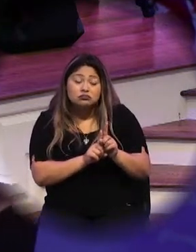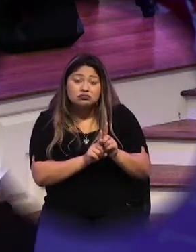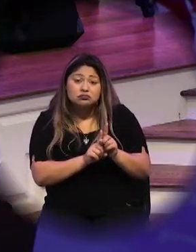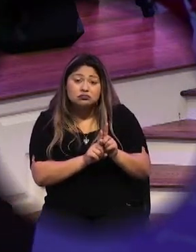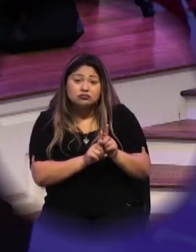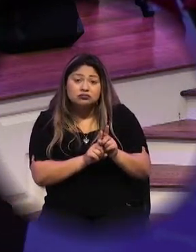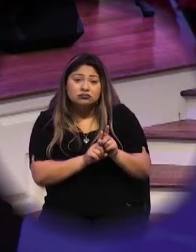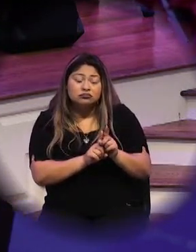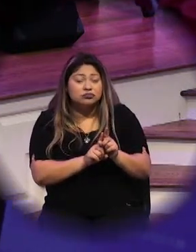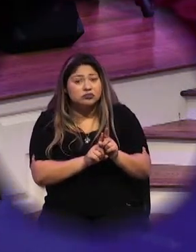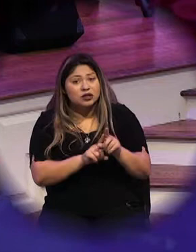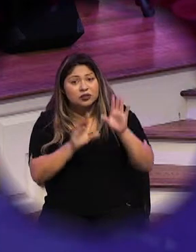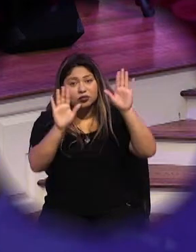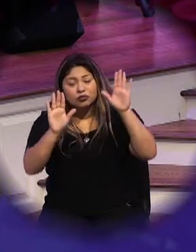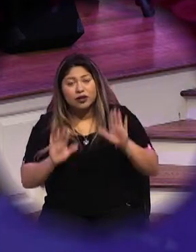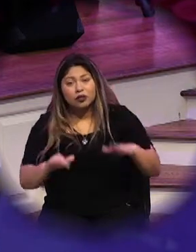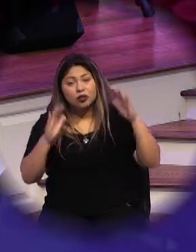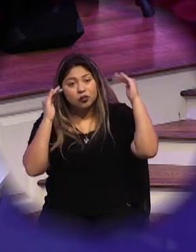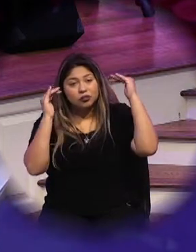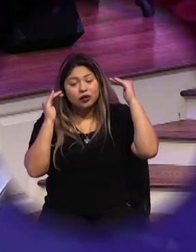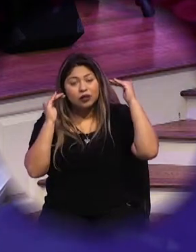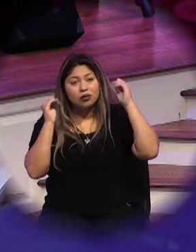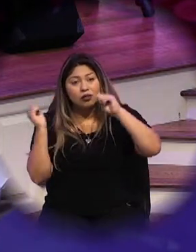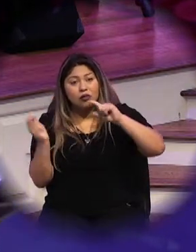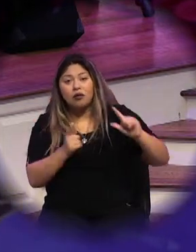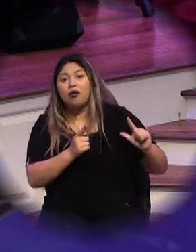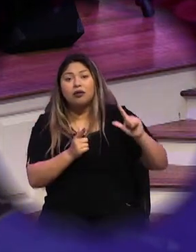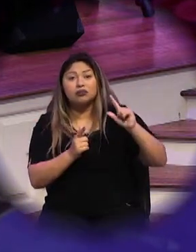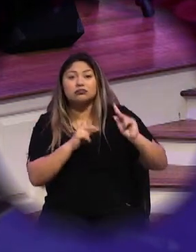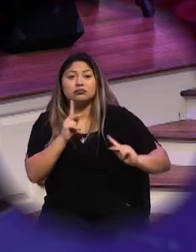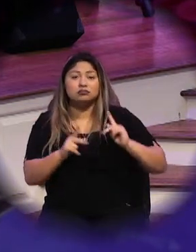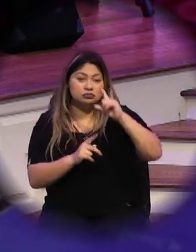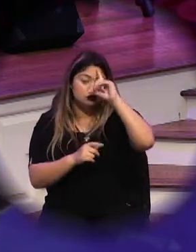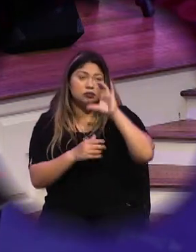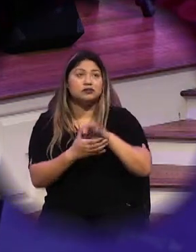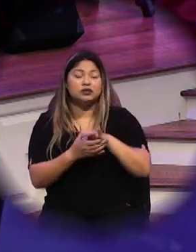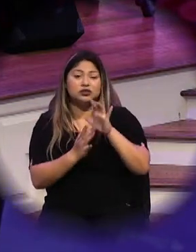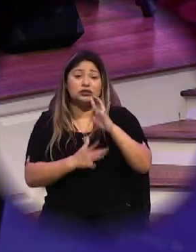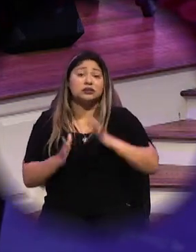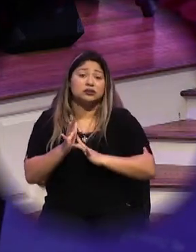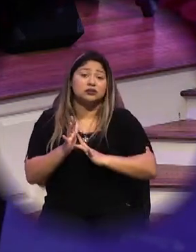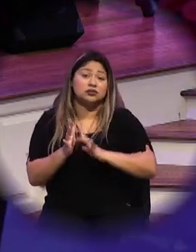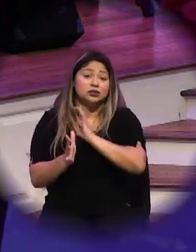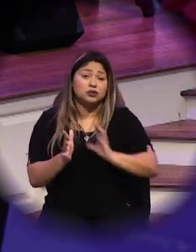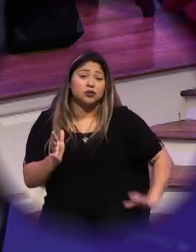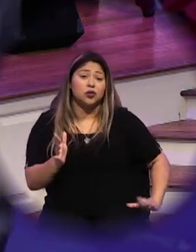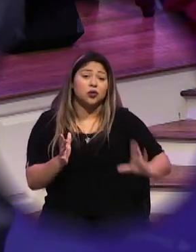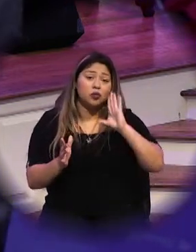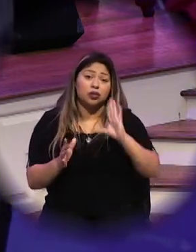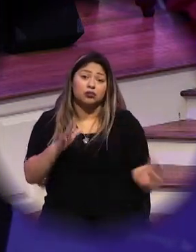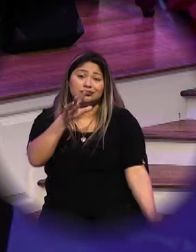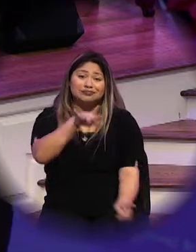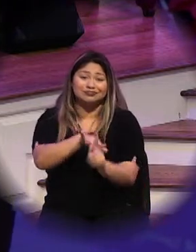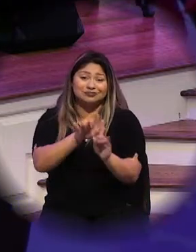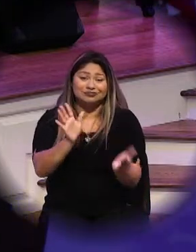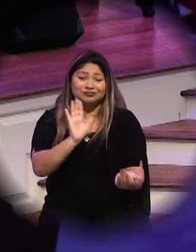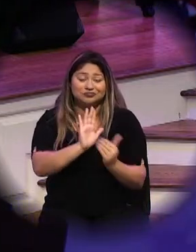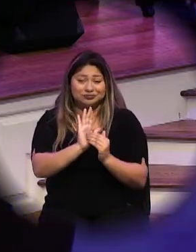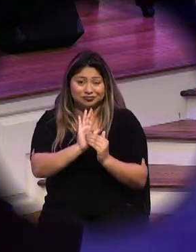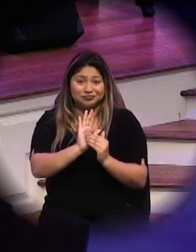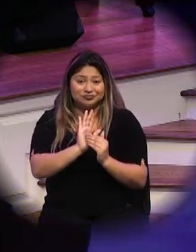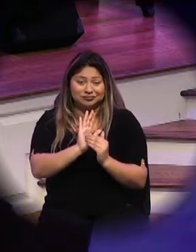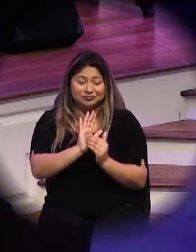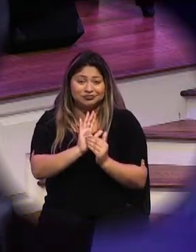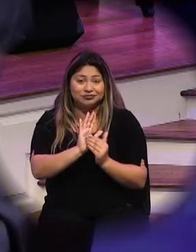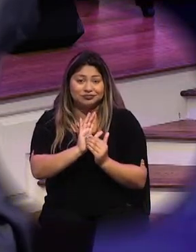of all believers that Christ shall come again. The first one of those is this simple truth that we all long to